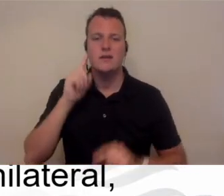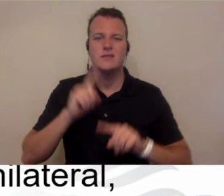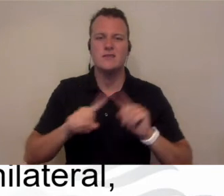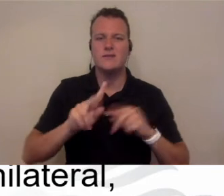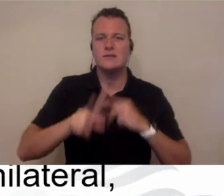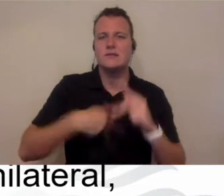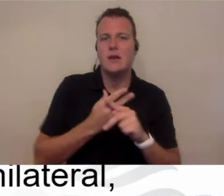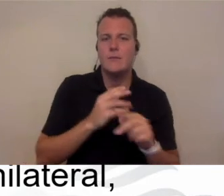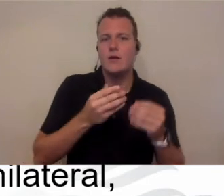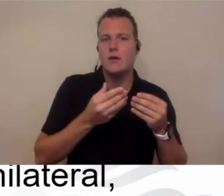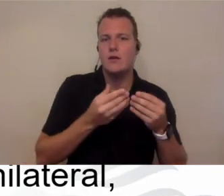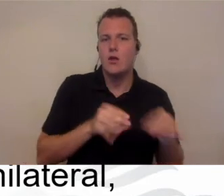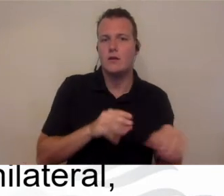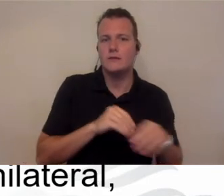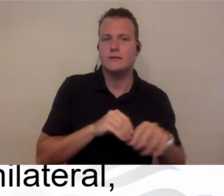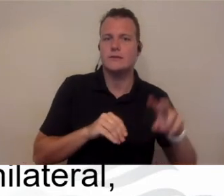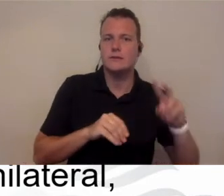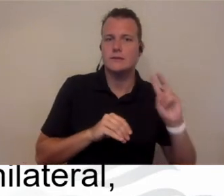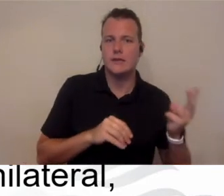in the left, you'd use